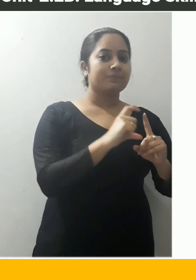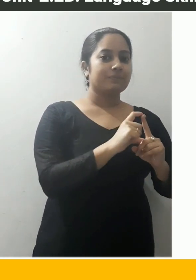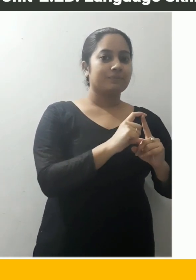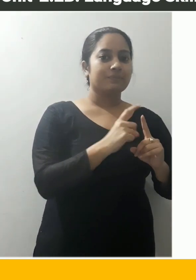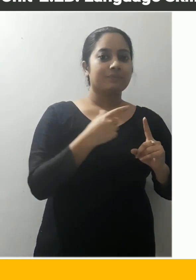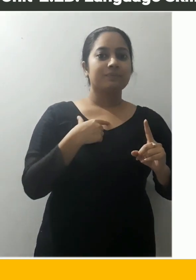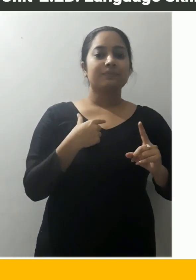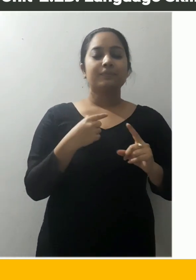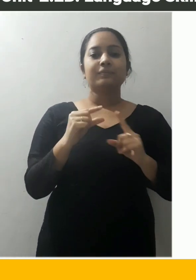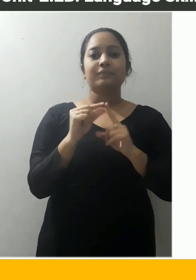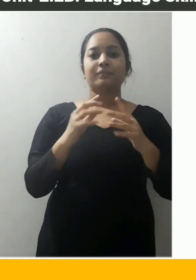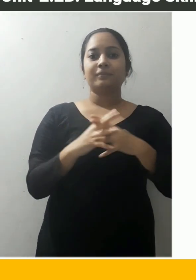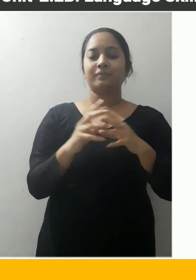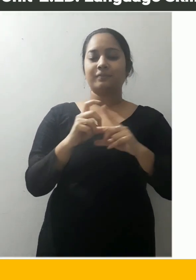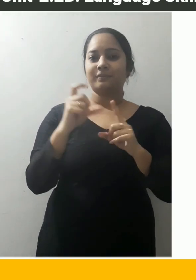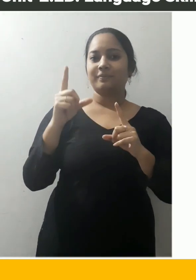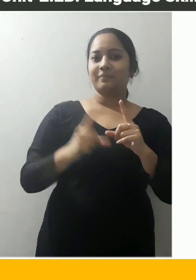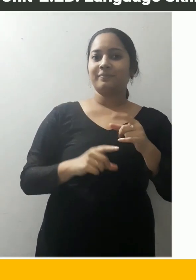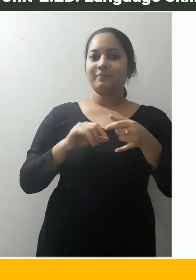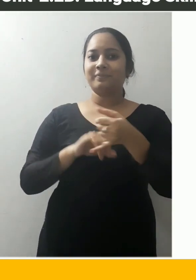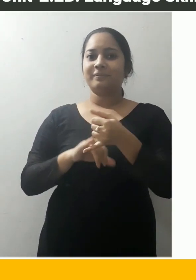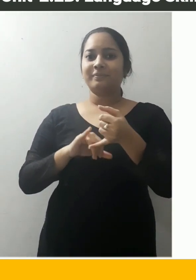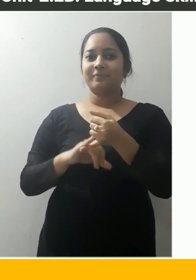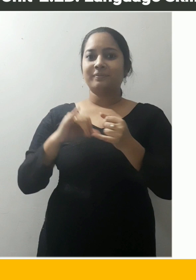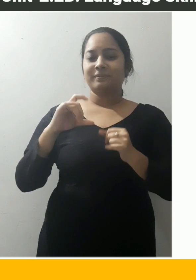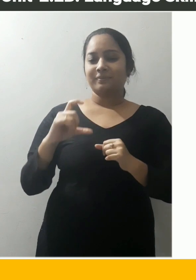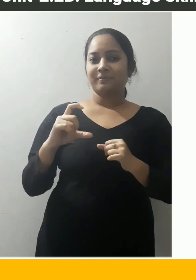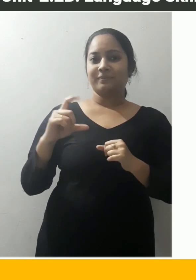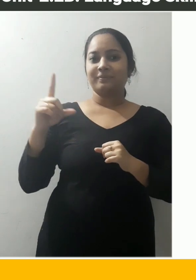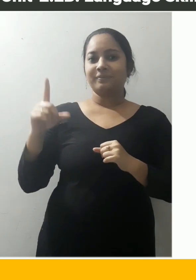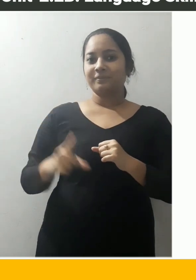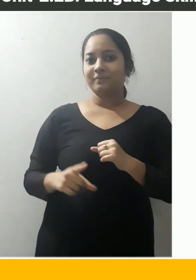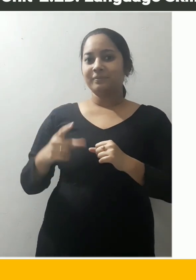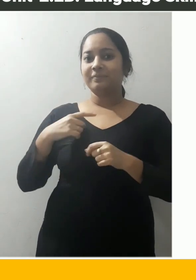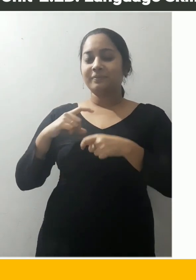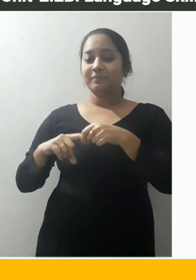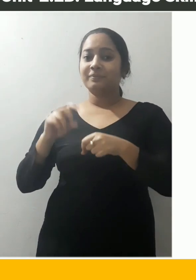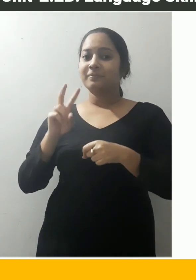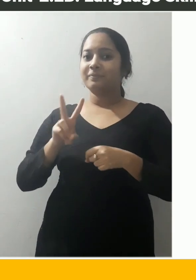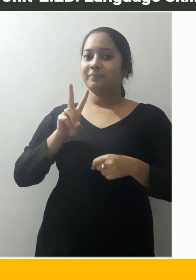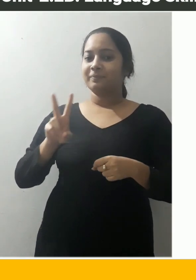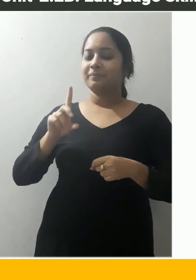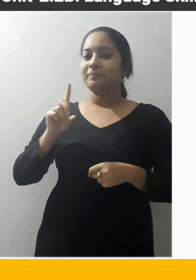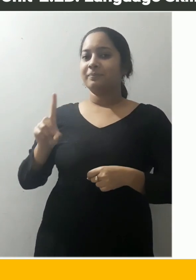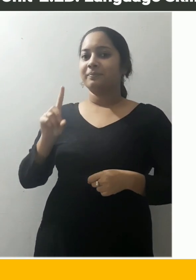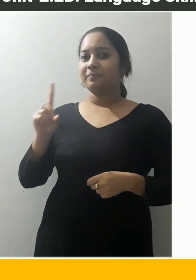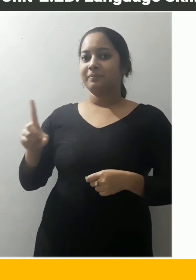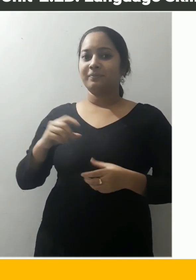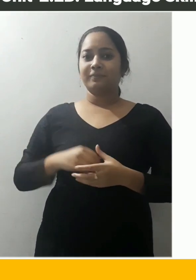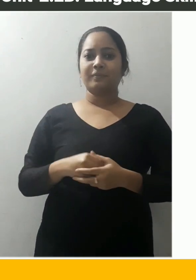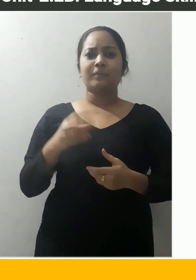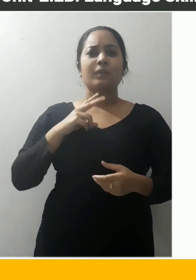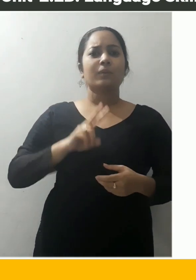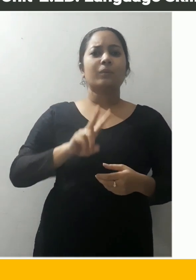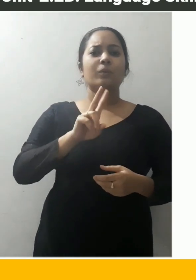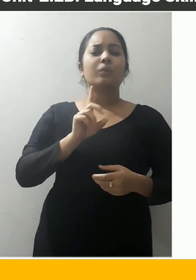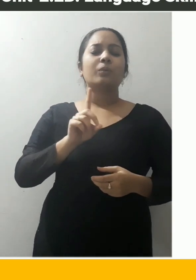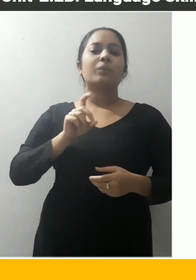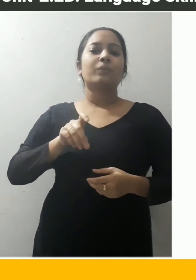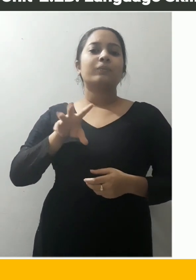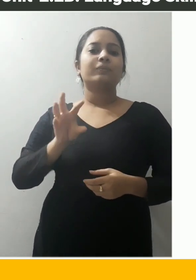Management. Reference ID PWD SSC Q2211.